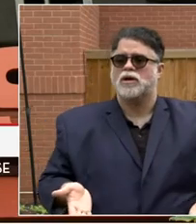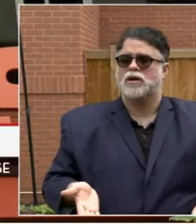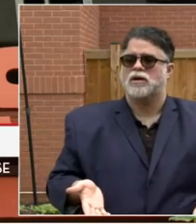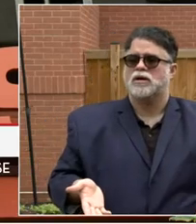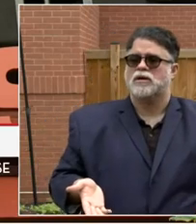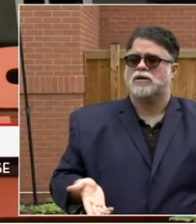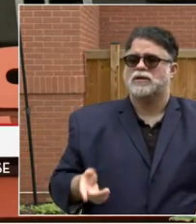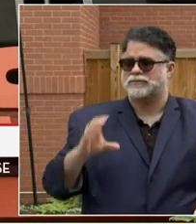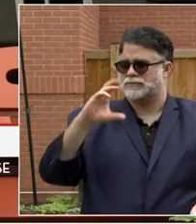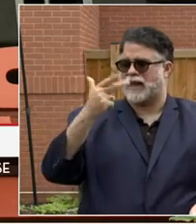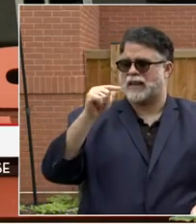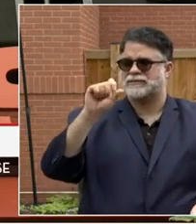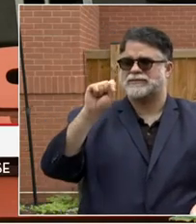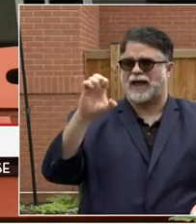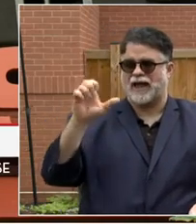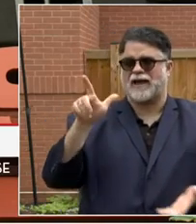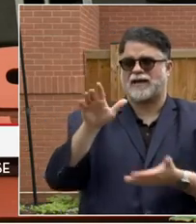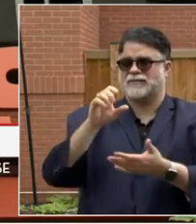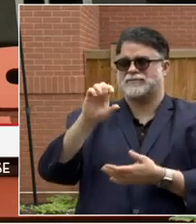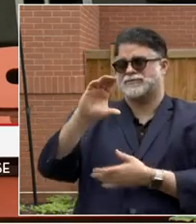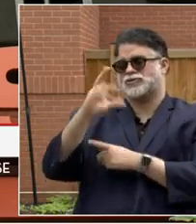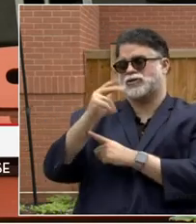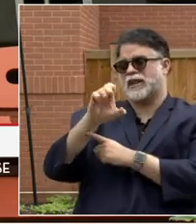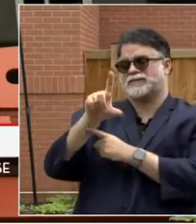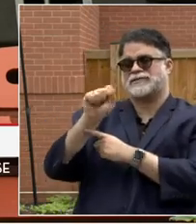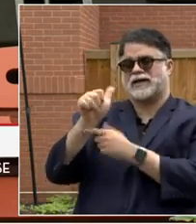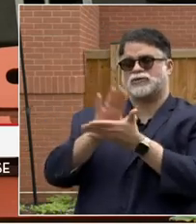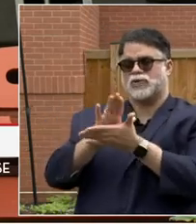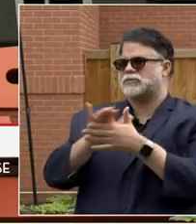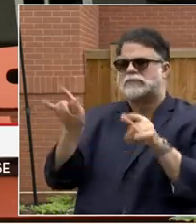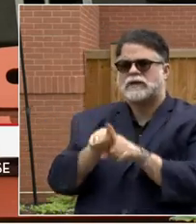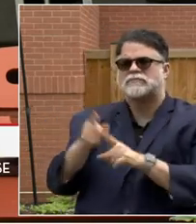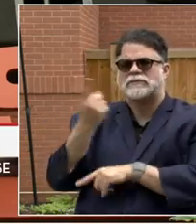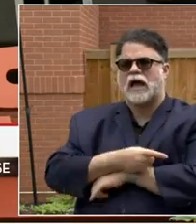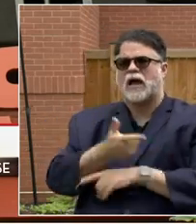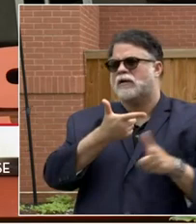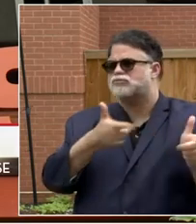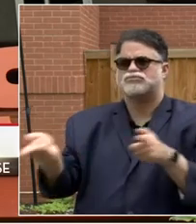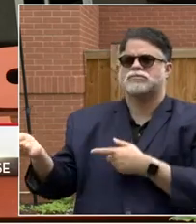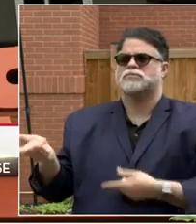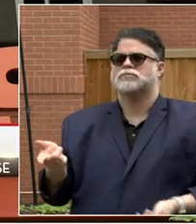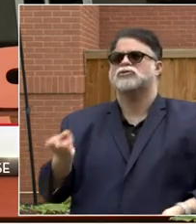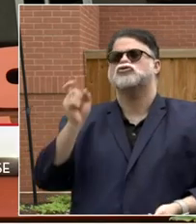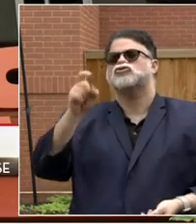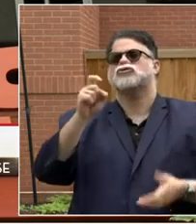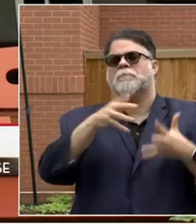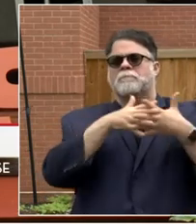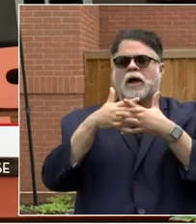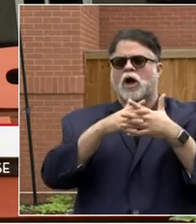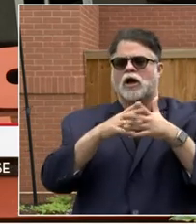And by and large, Americans support background checks. So we know that there's a few politicians who